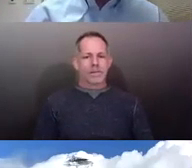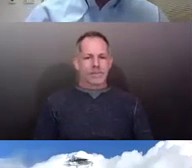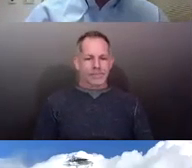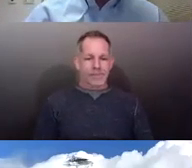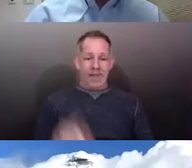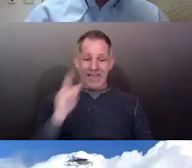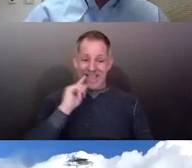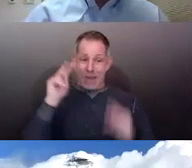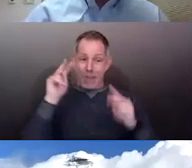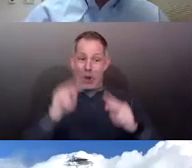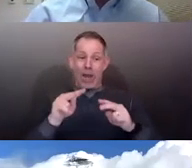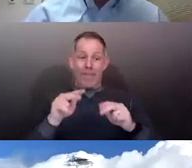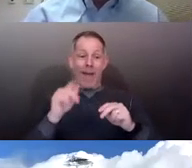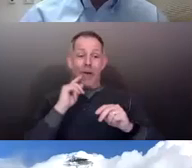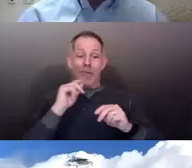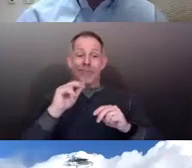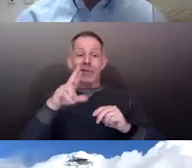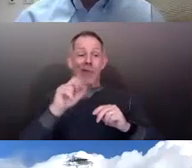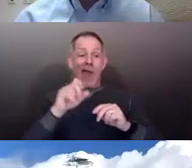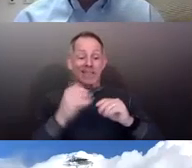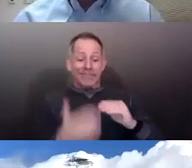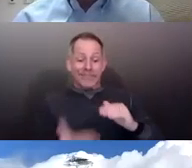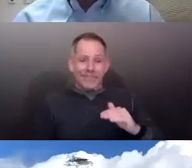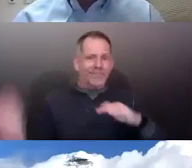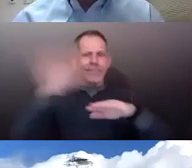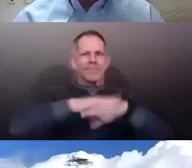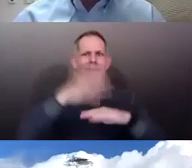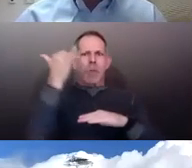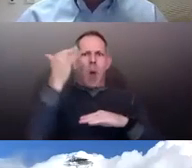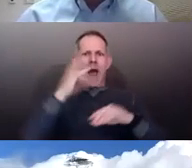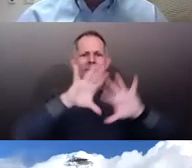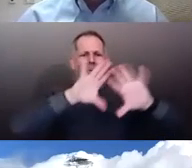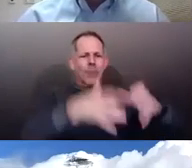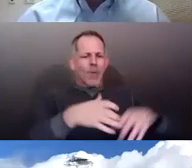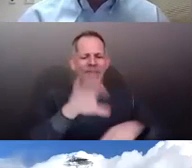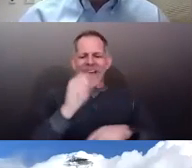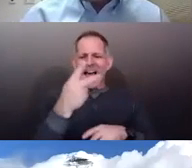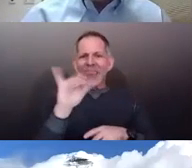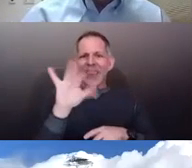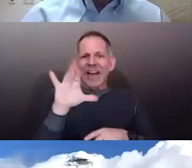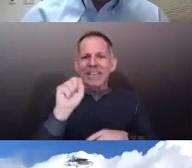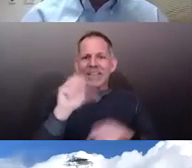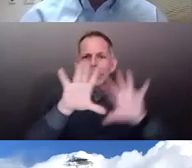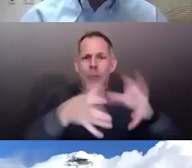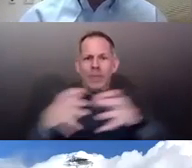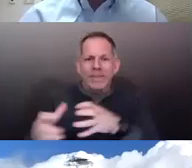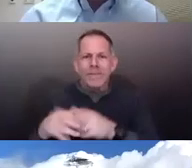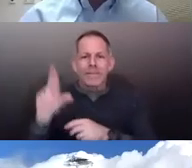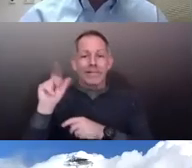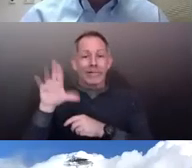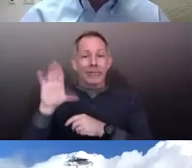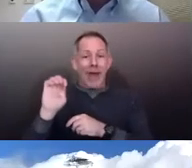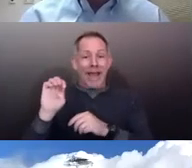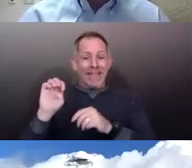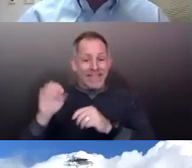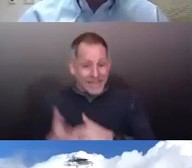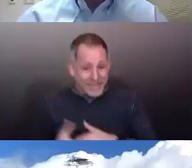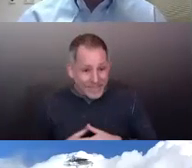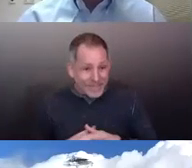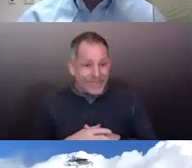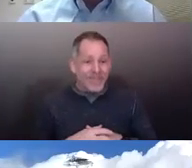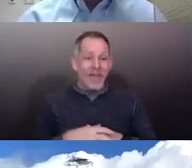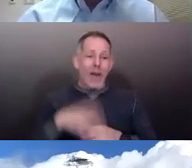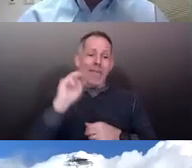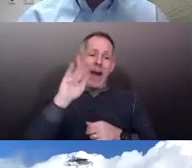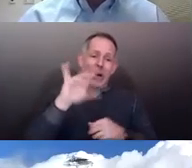their case hospitalization and fatality proportions are similar to other groups. They're getting exposed more